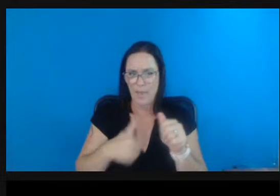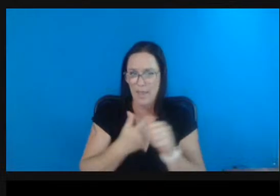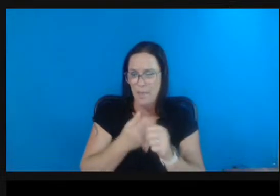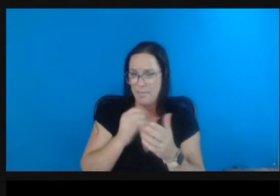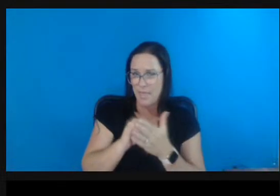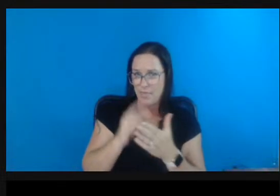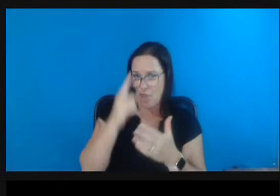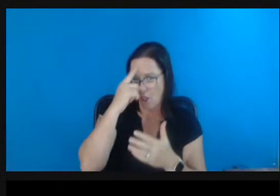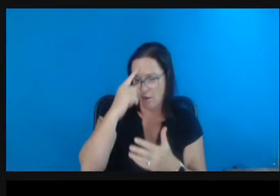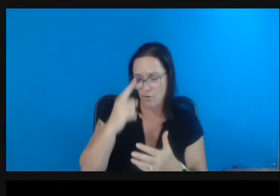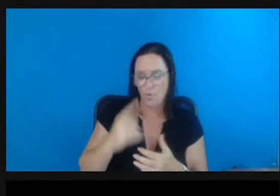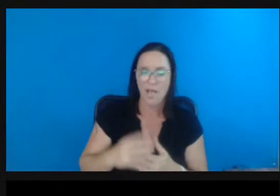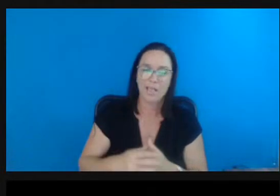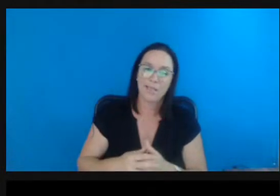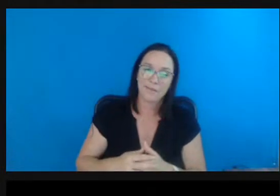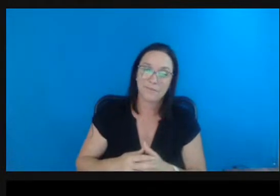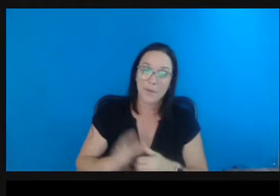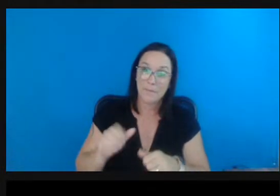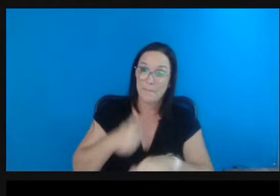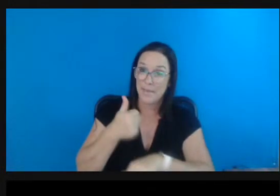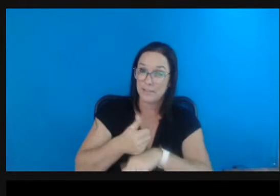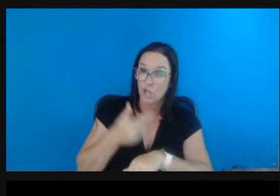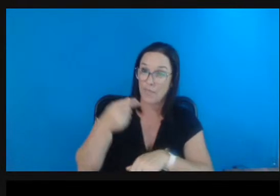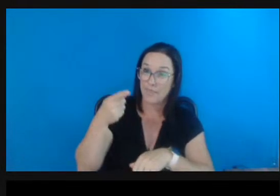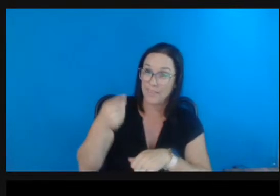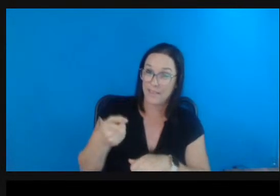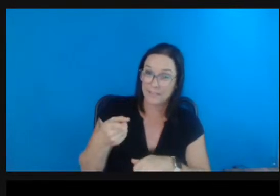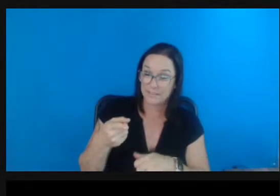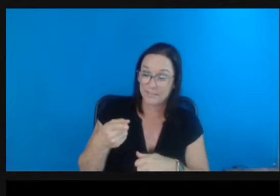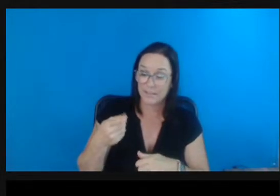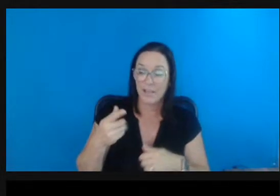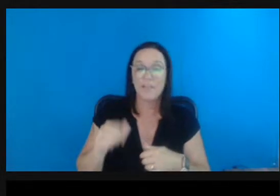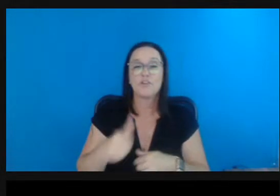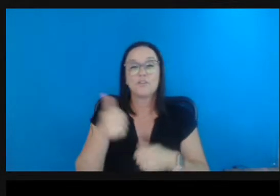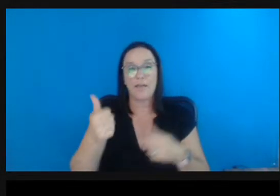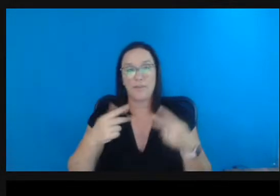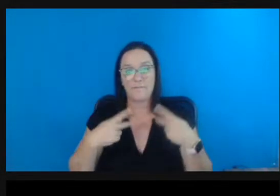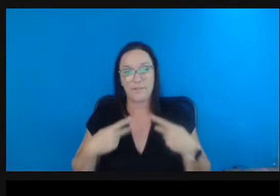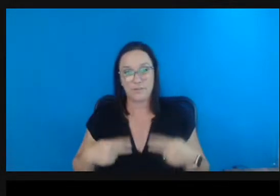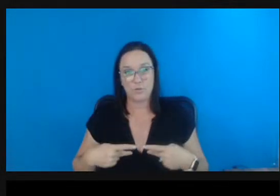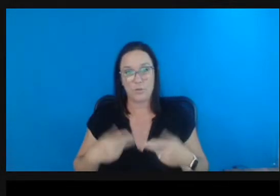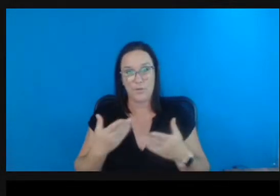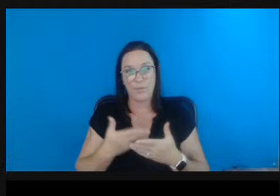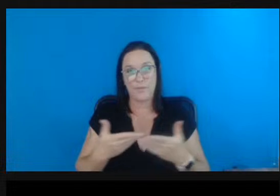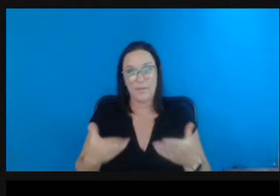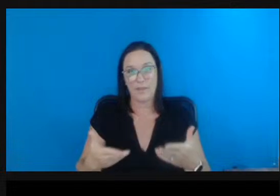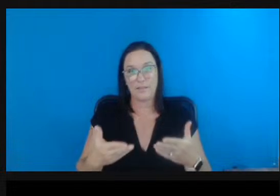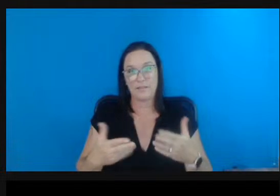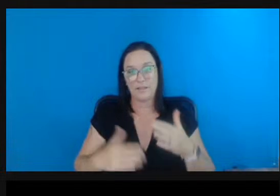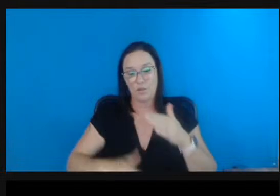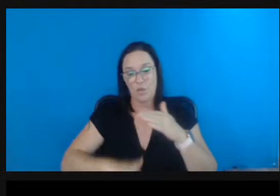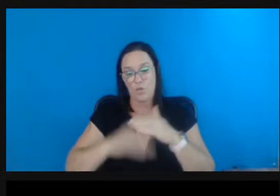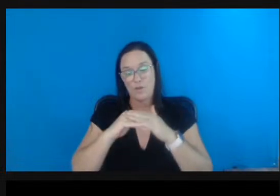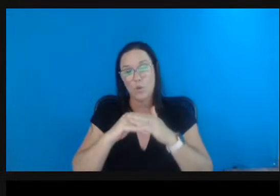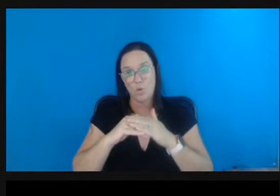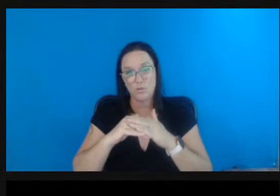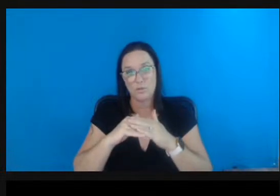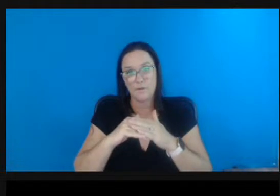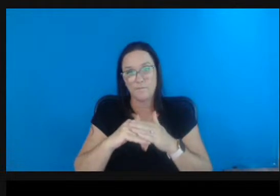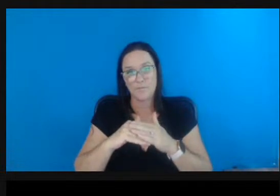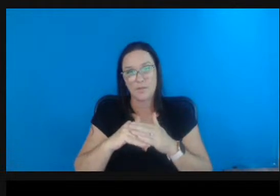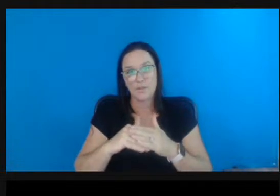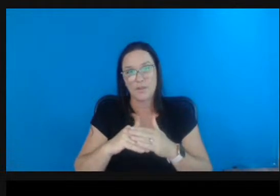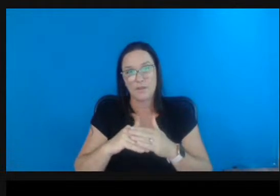know. If you'd go on based on this, there seems to be some other physical mechanism with a threshold that's just independent of how long it